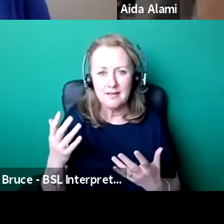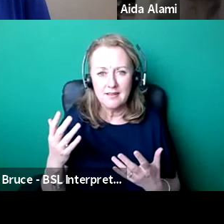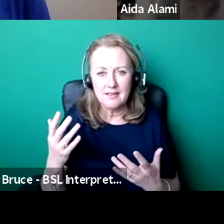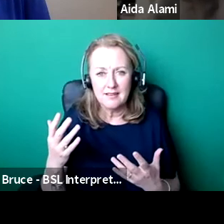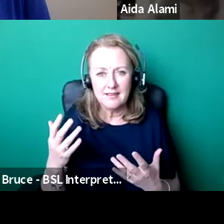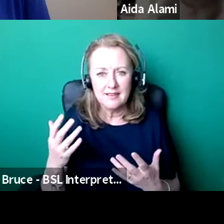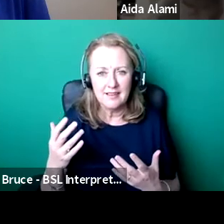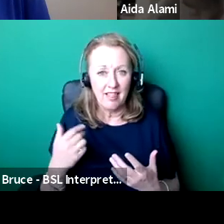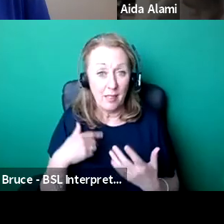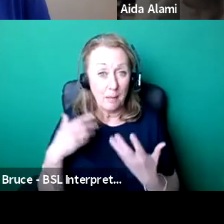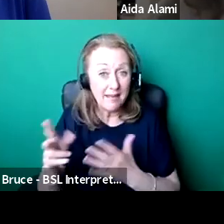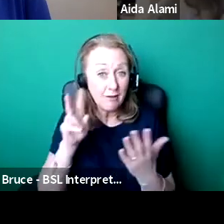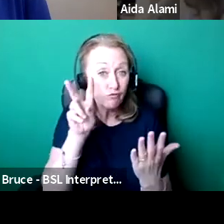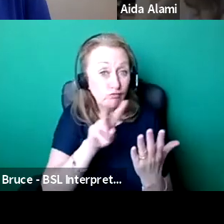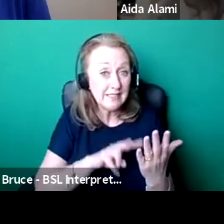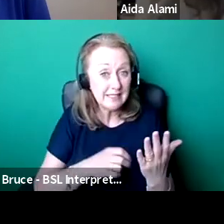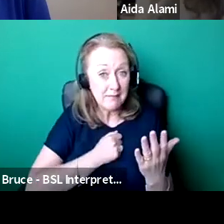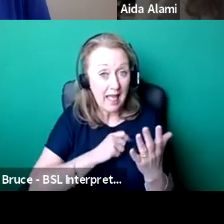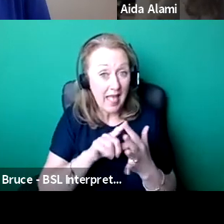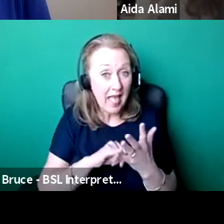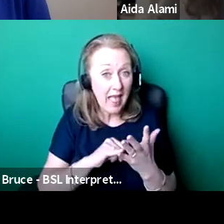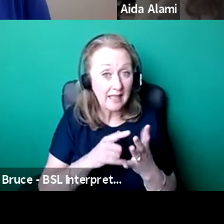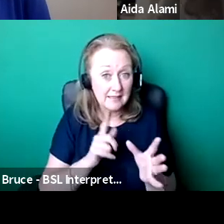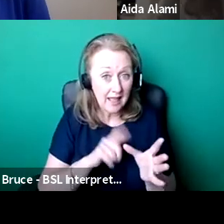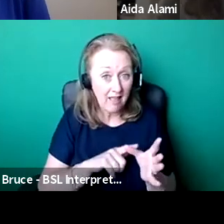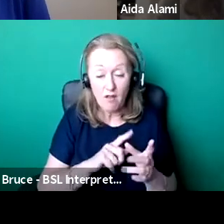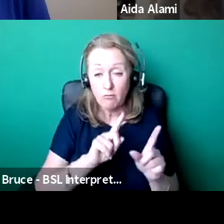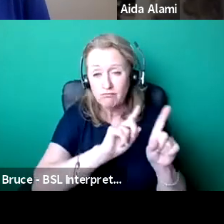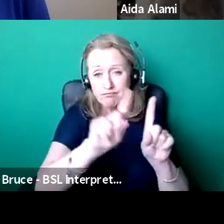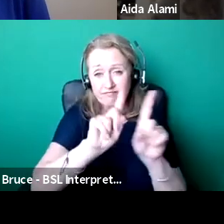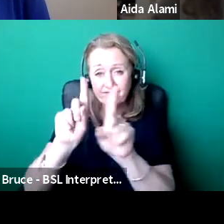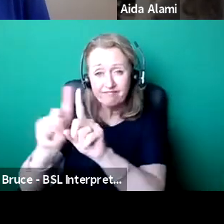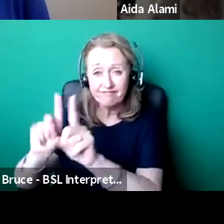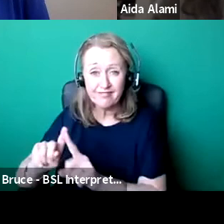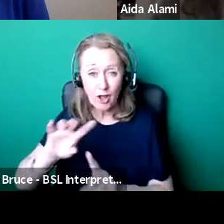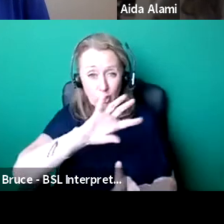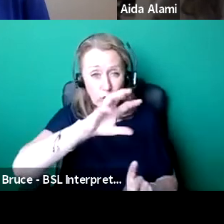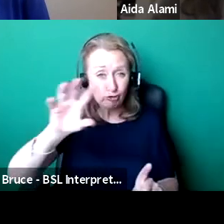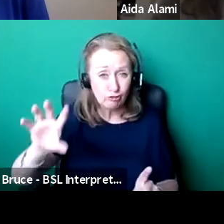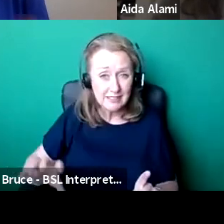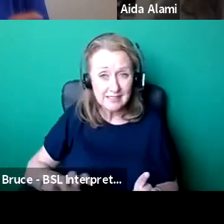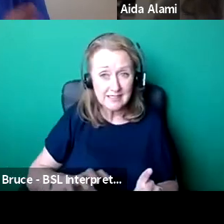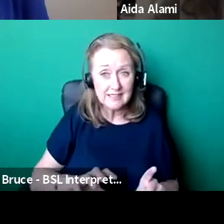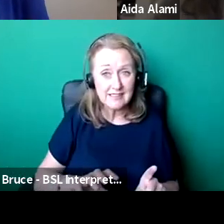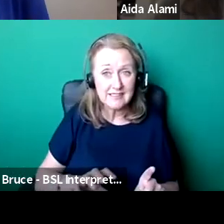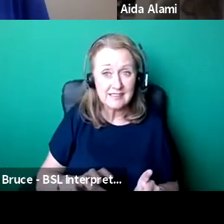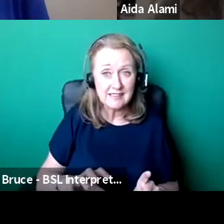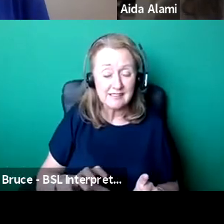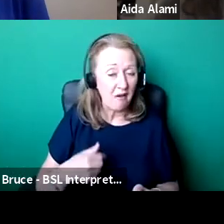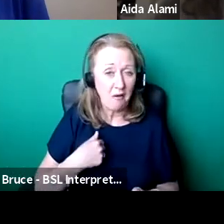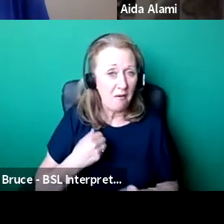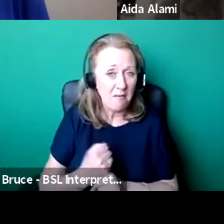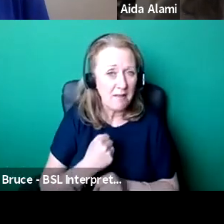read my essay and say from different countries all over the world. When this happens, really make my day happy.